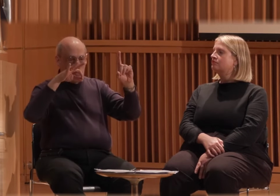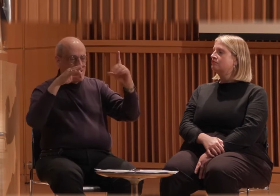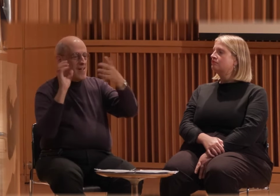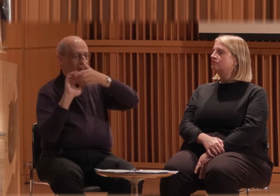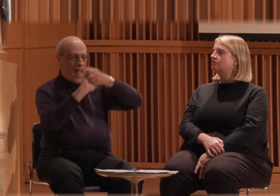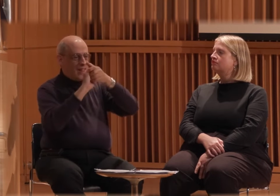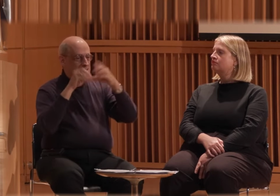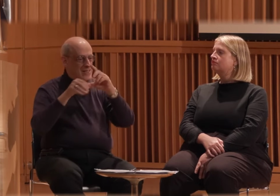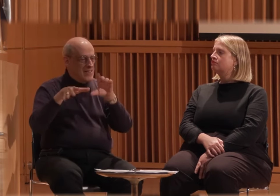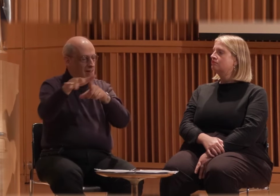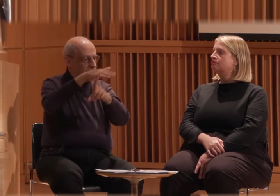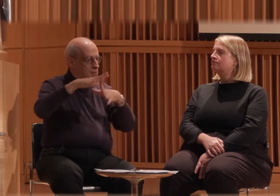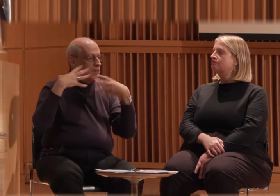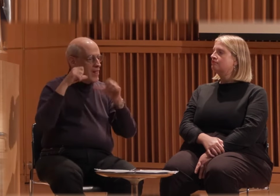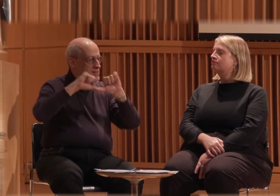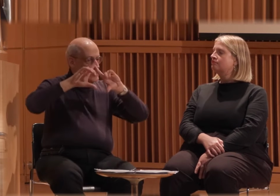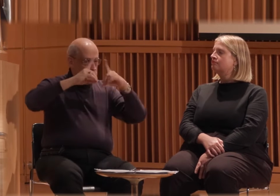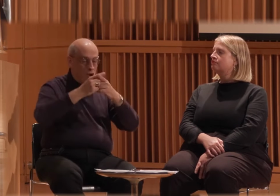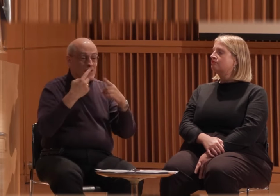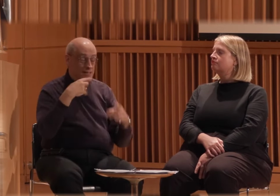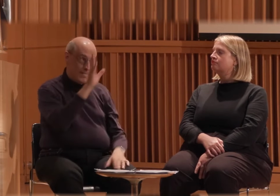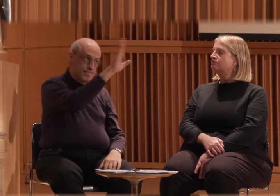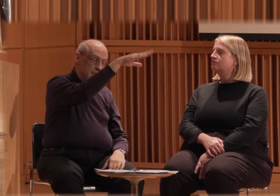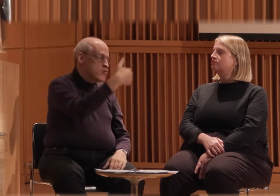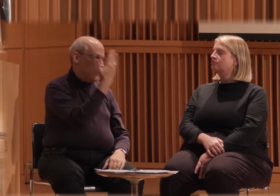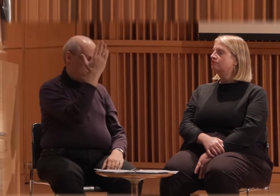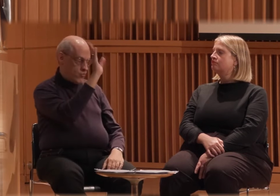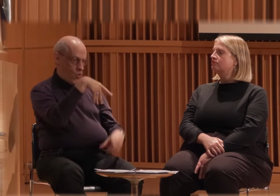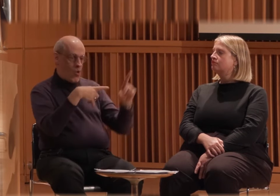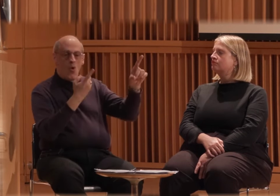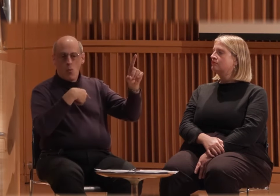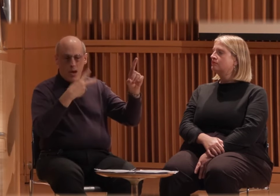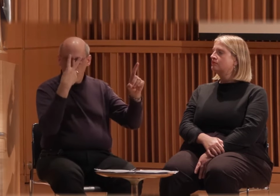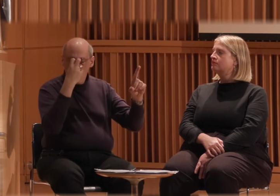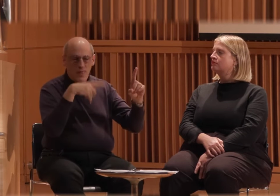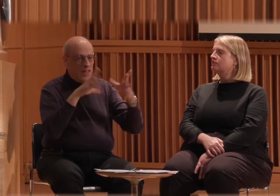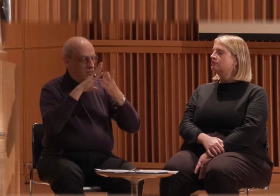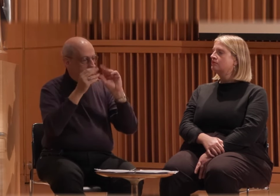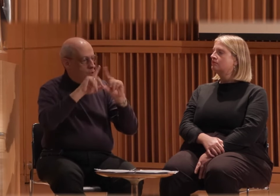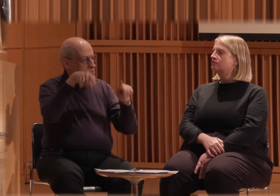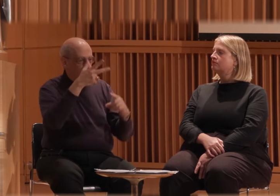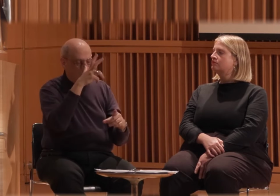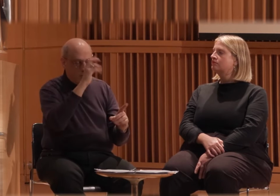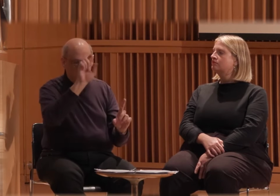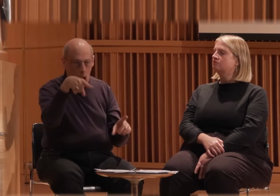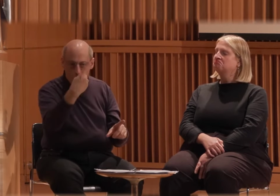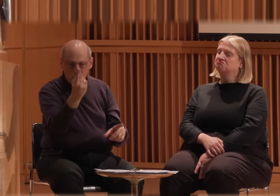in the Environmental Health Sciences Department, and they said, you know, we don't think the story is just